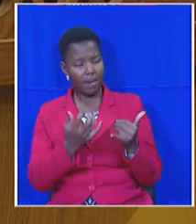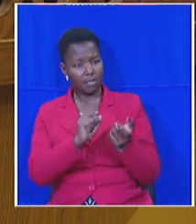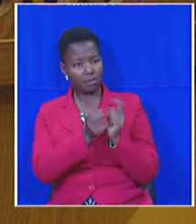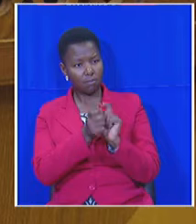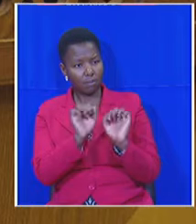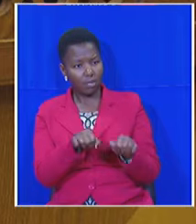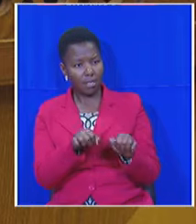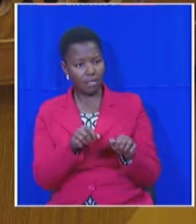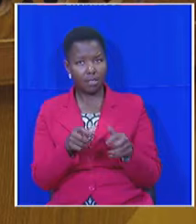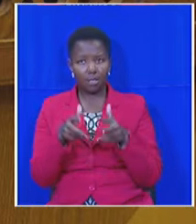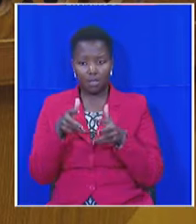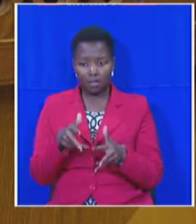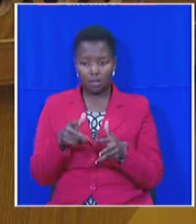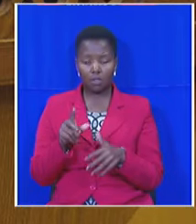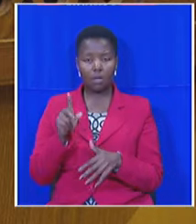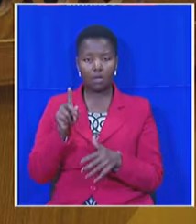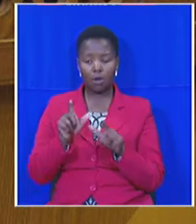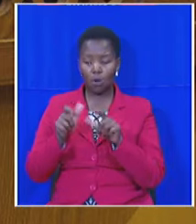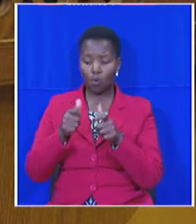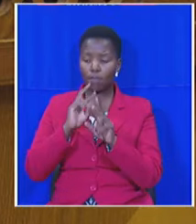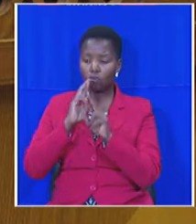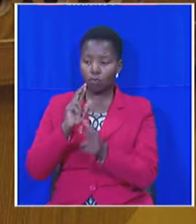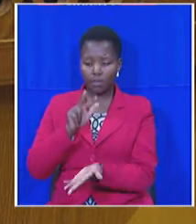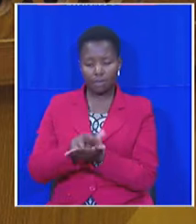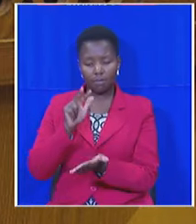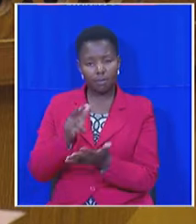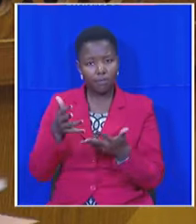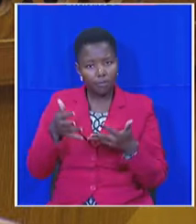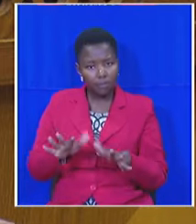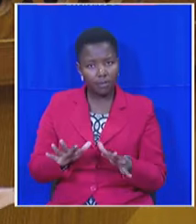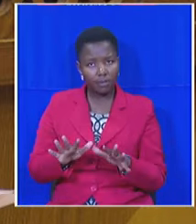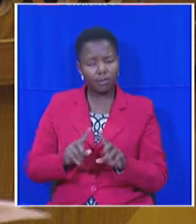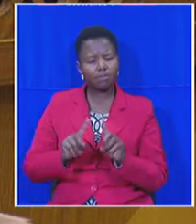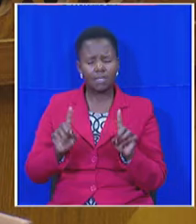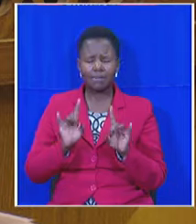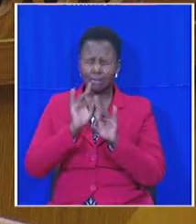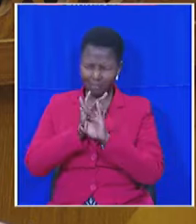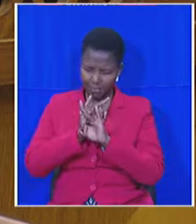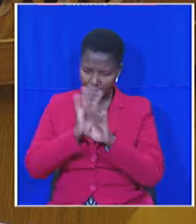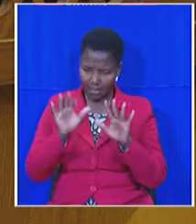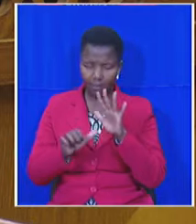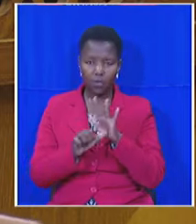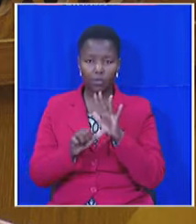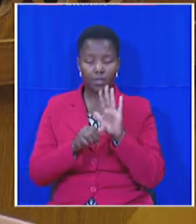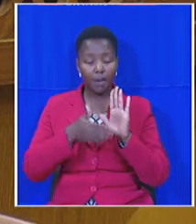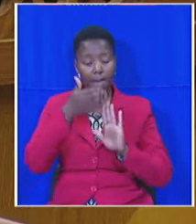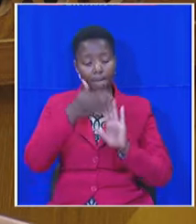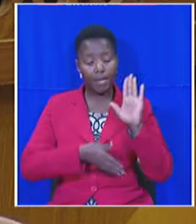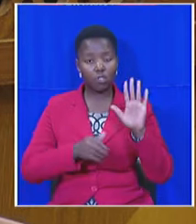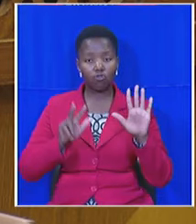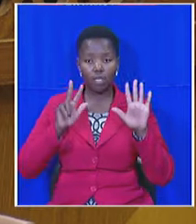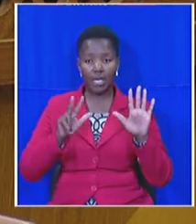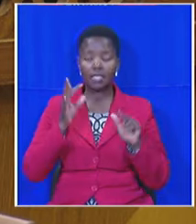we passed the committee report on the Appropriations Bill, and it's significant that on page 8 it says no